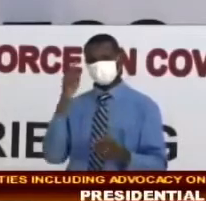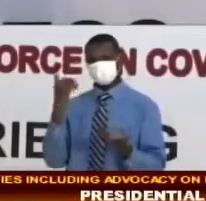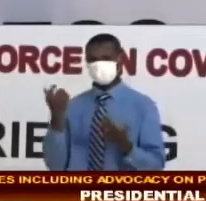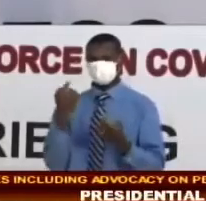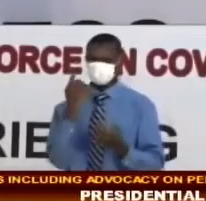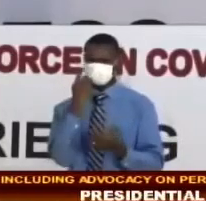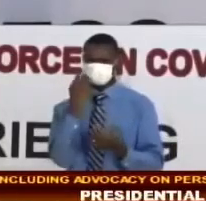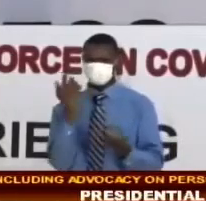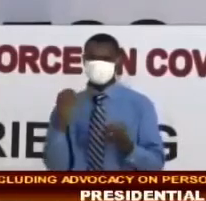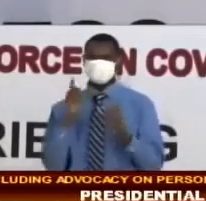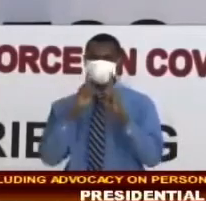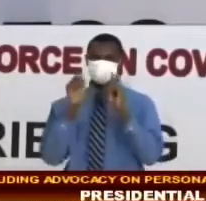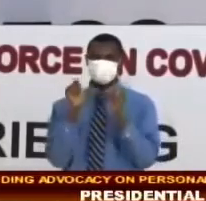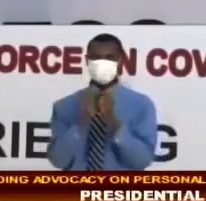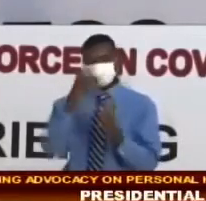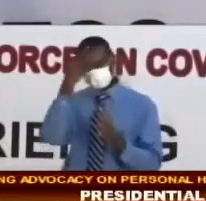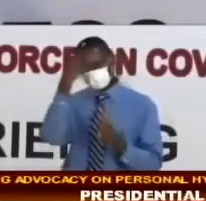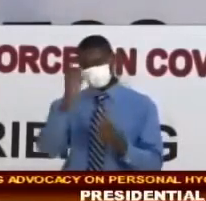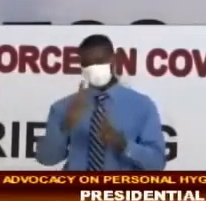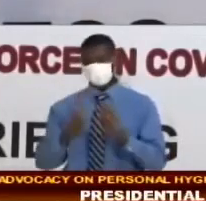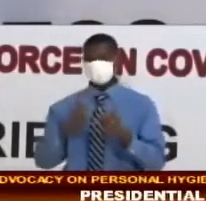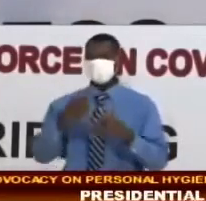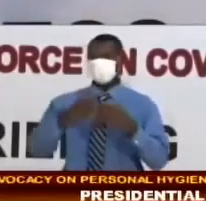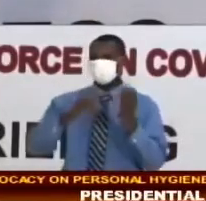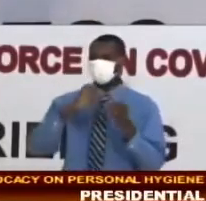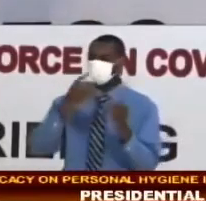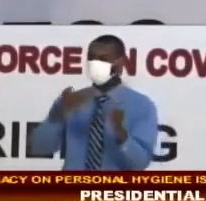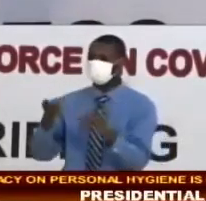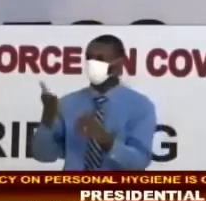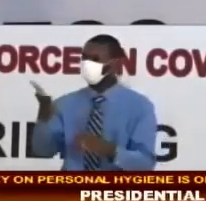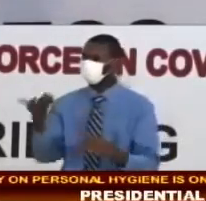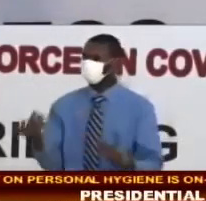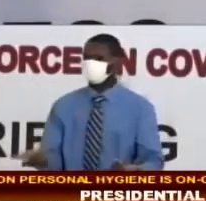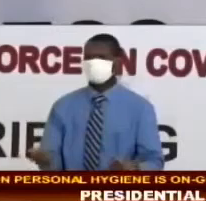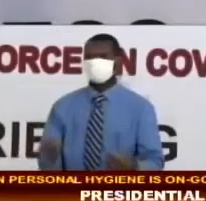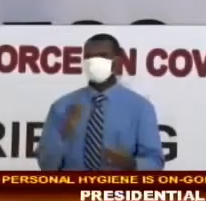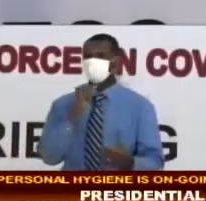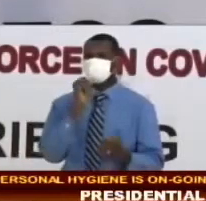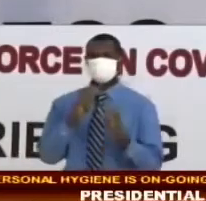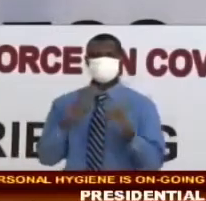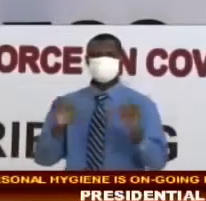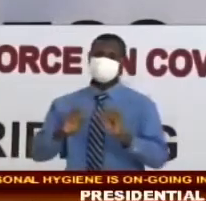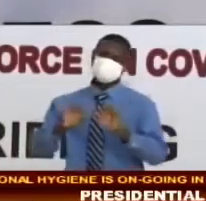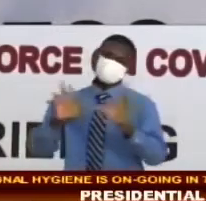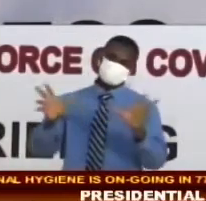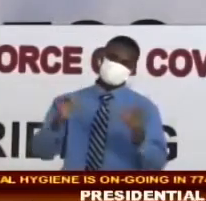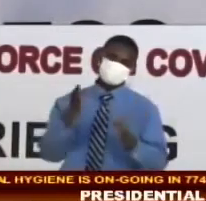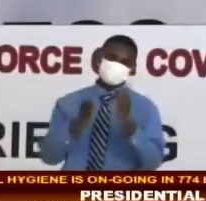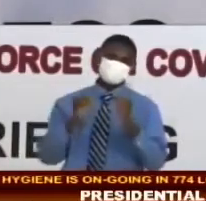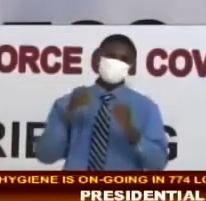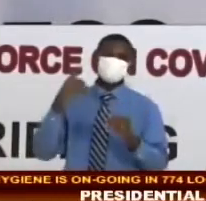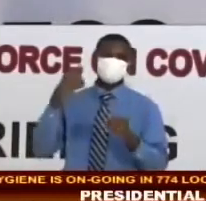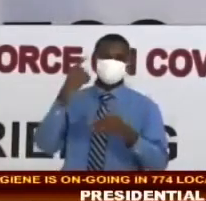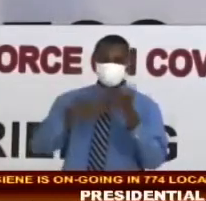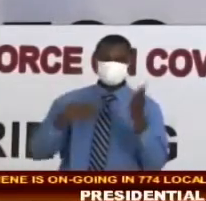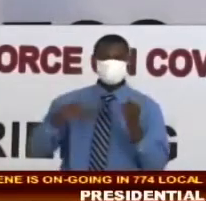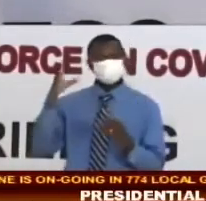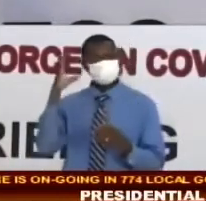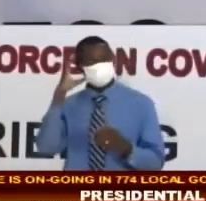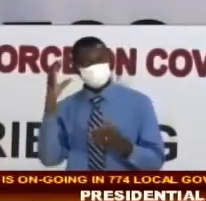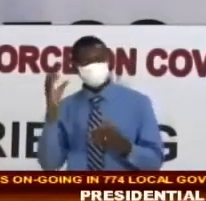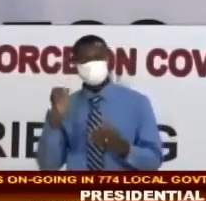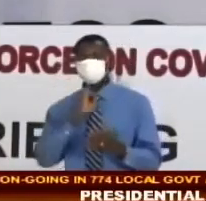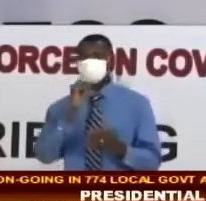Kano to find out what is going on. It's not very clear whether the reports that we're getting are actually factual or